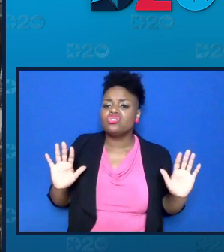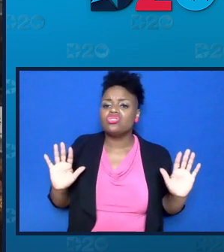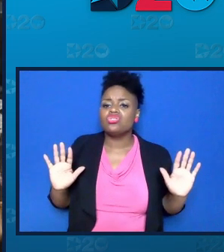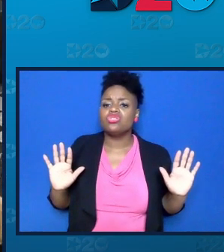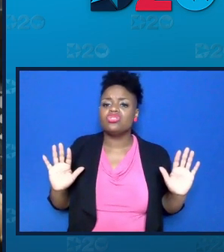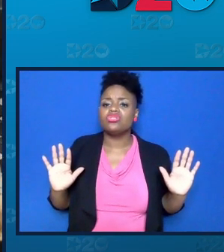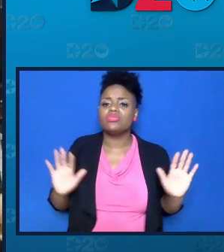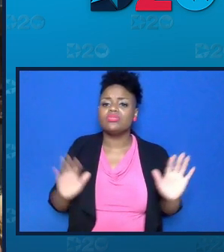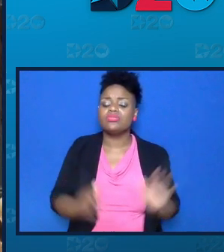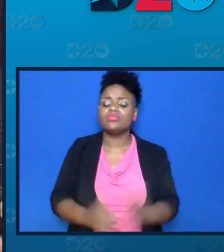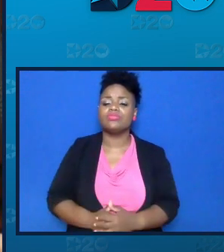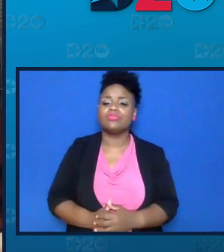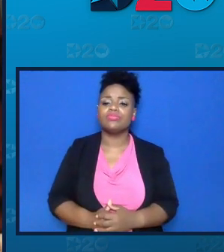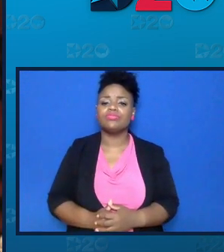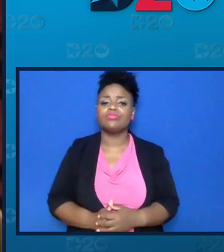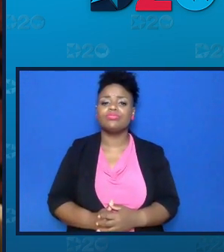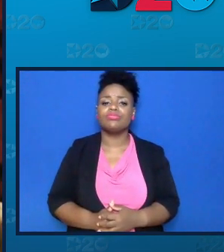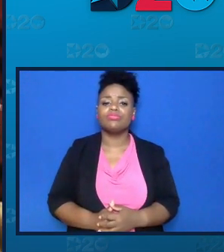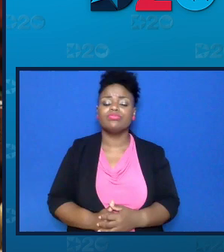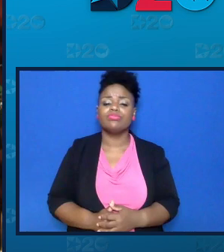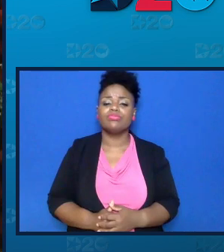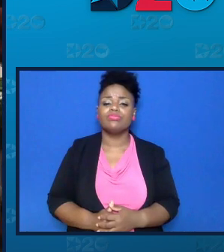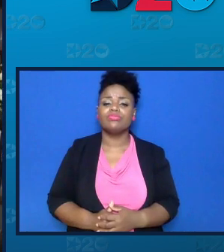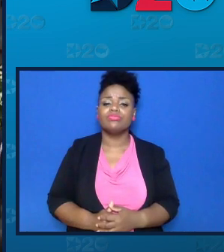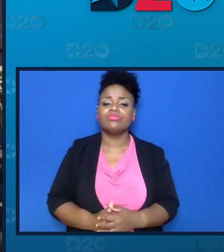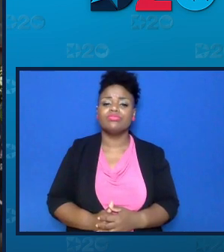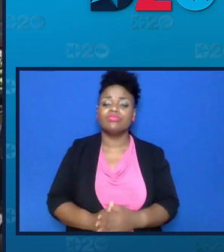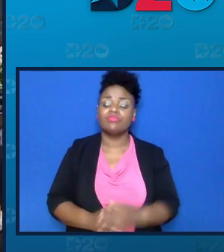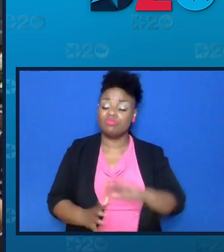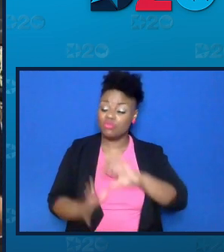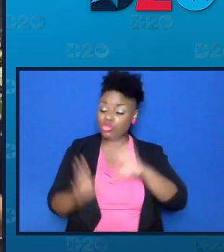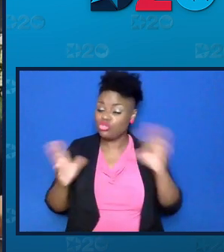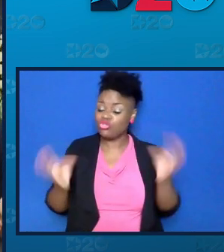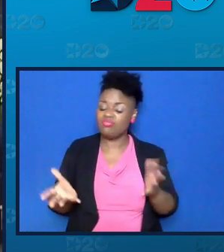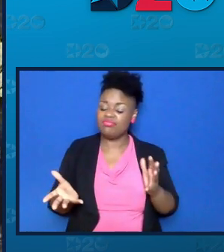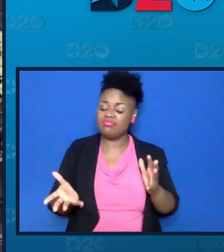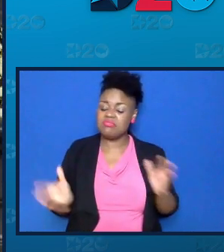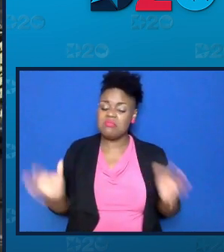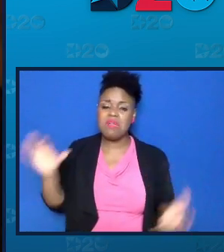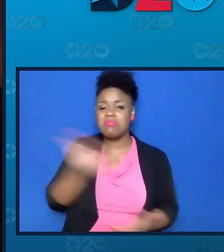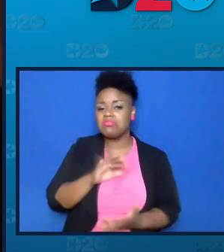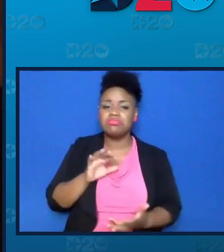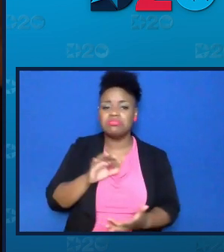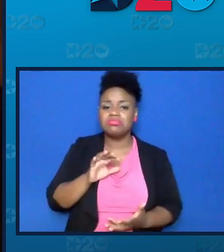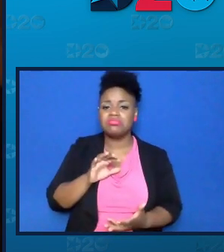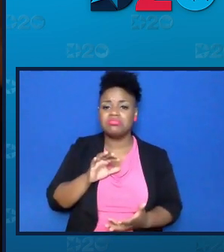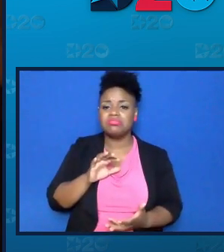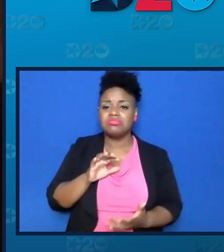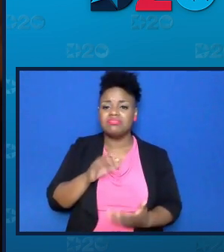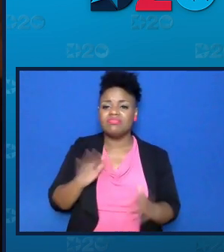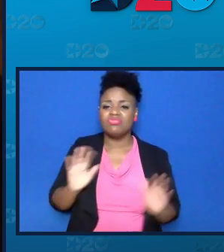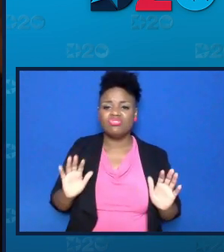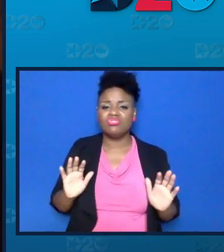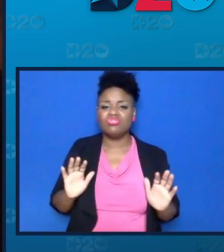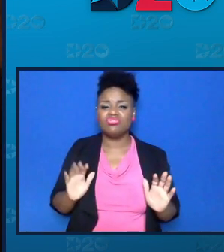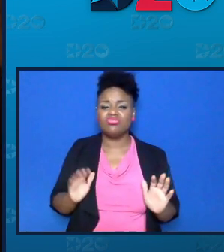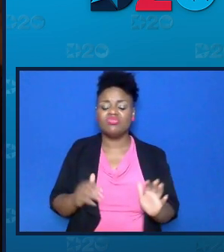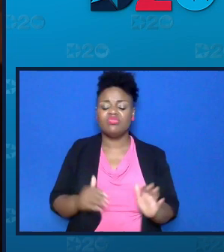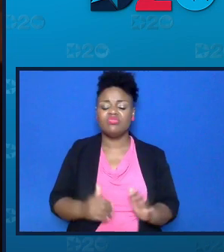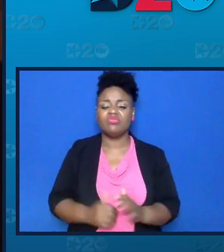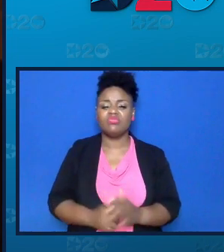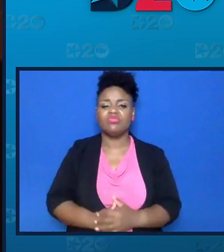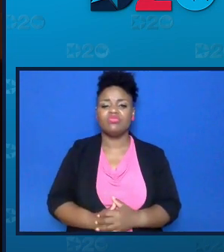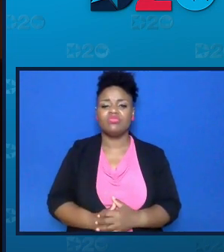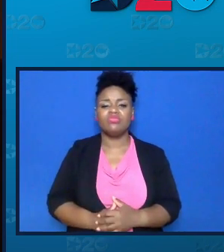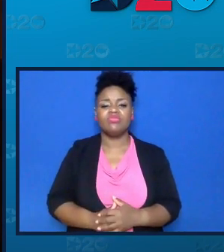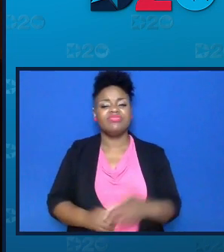The whole world tilted. And it felt like we were all falling off. Once again, Joe faced the